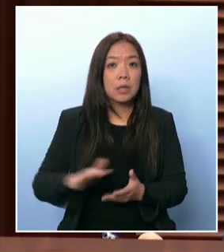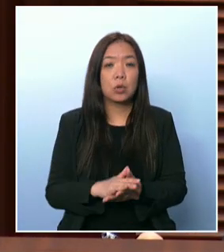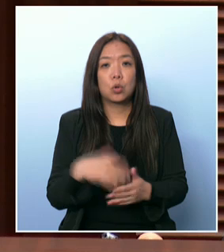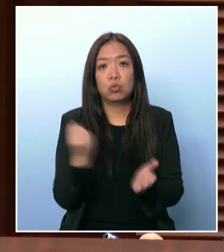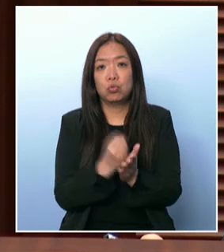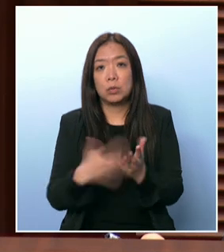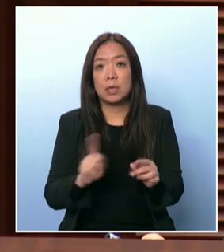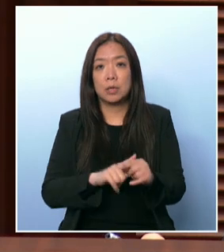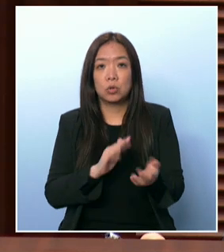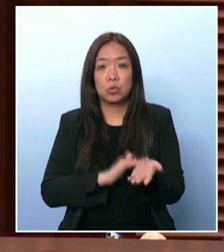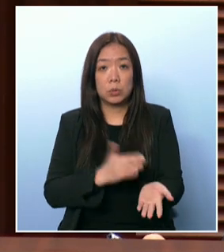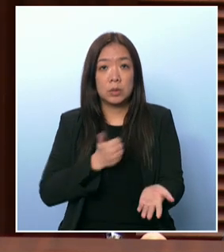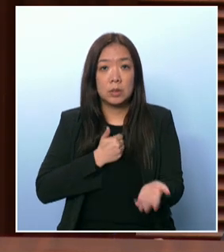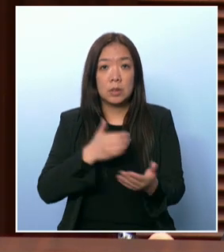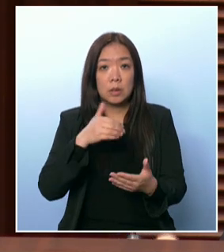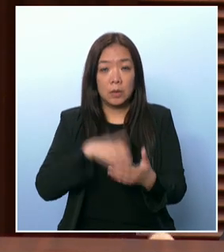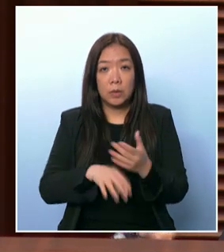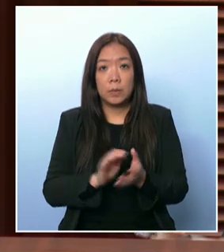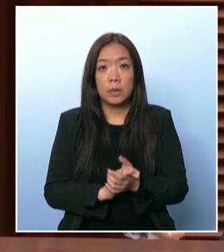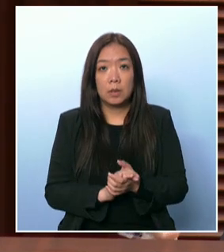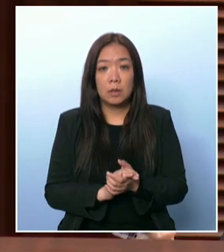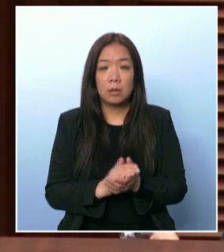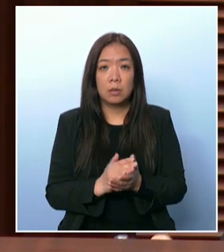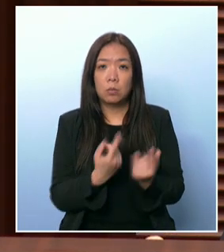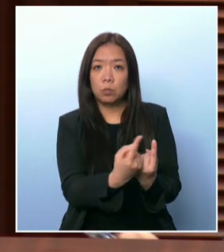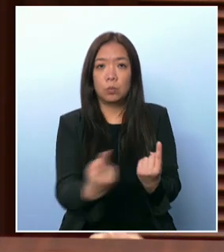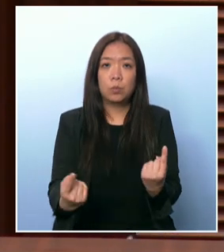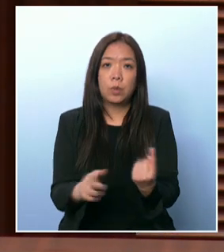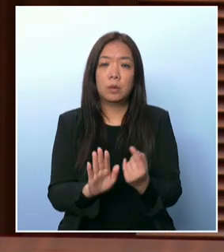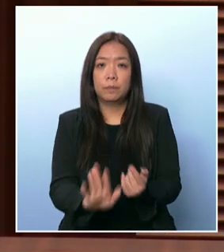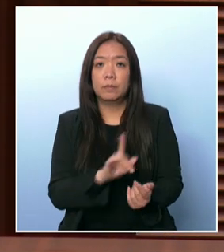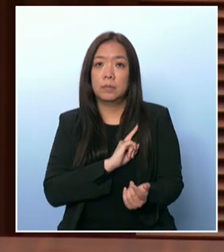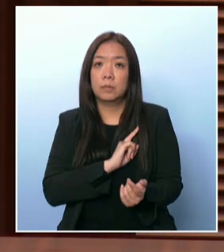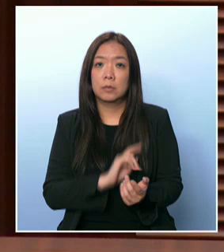among the 8,000 odd registered CMPs in Hong Kong,